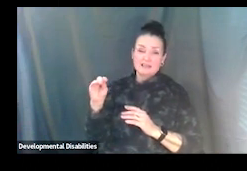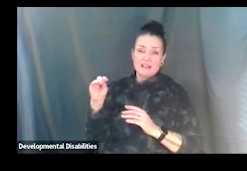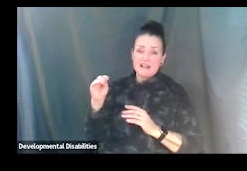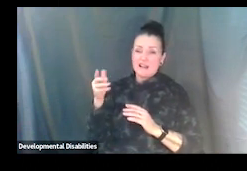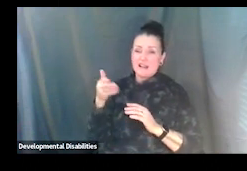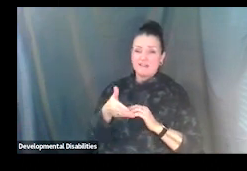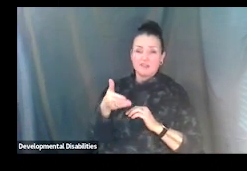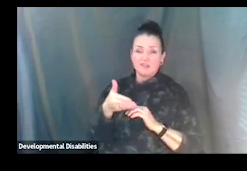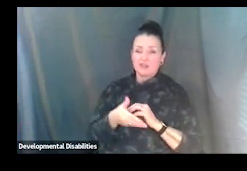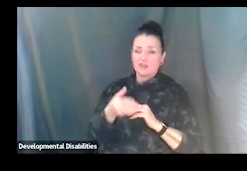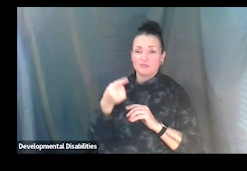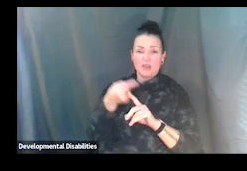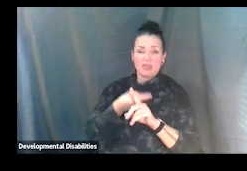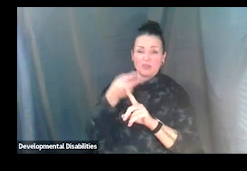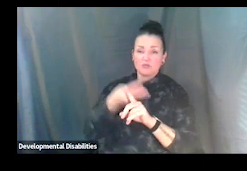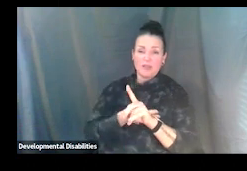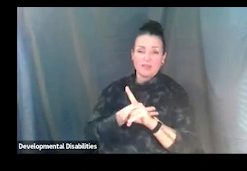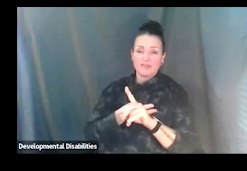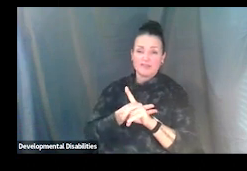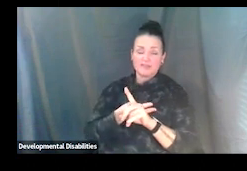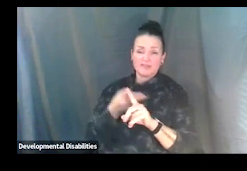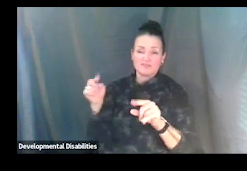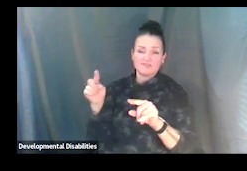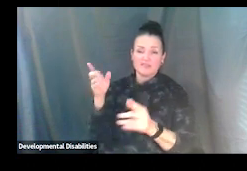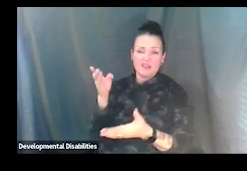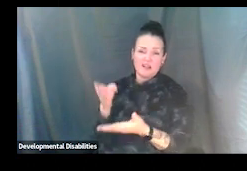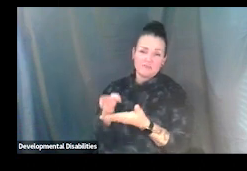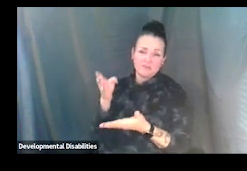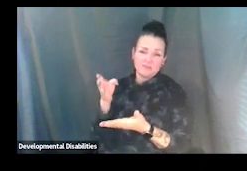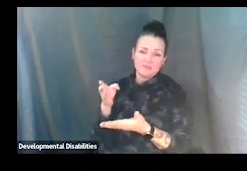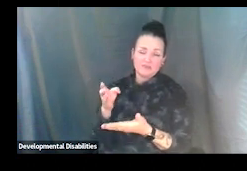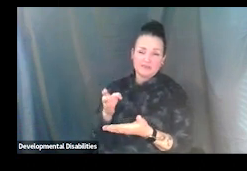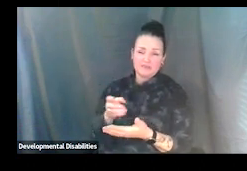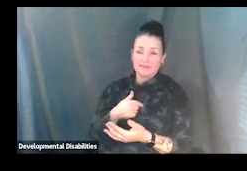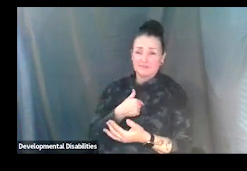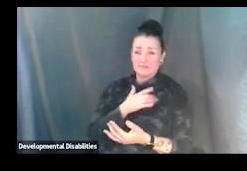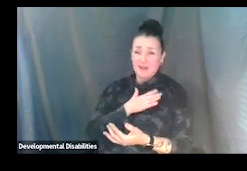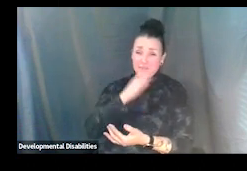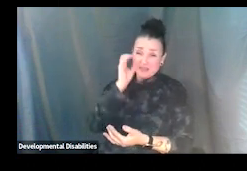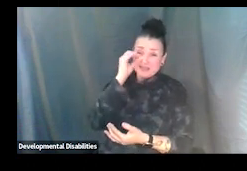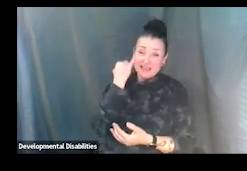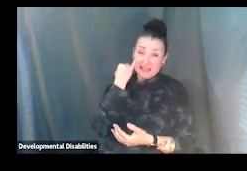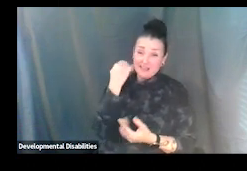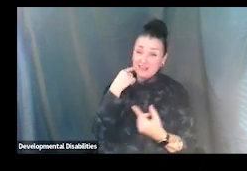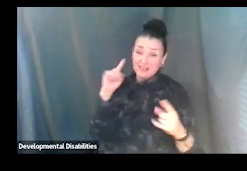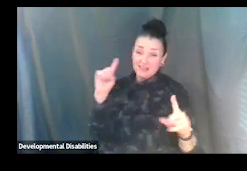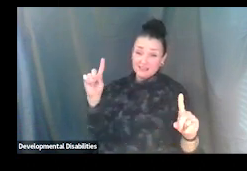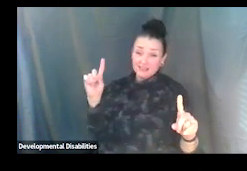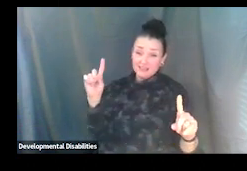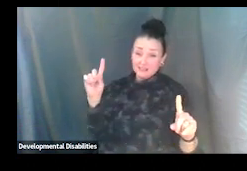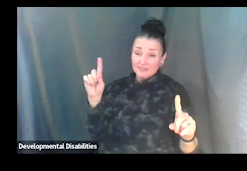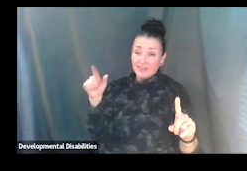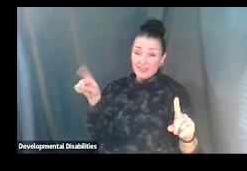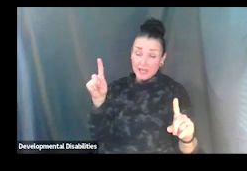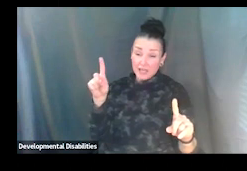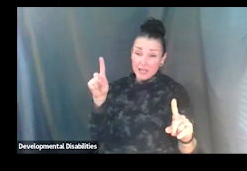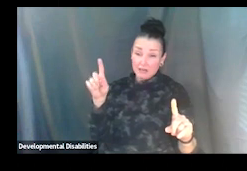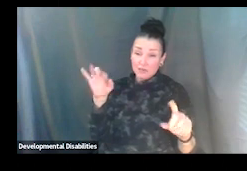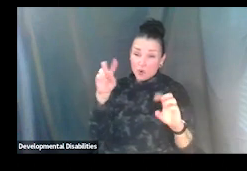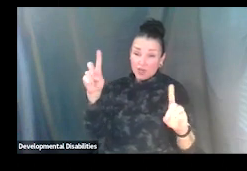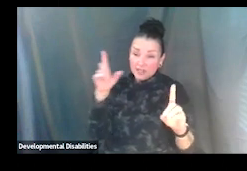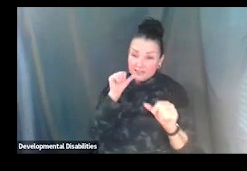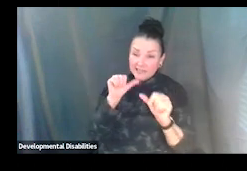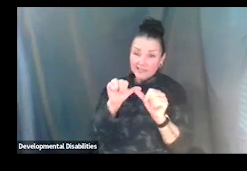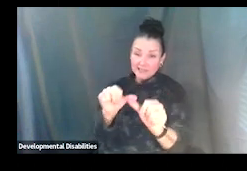generally stopped it within a few months, which to me means it really hasn't made a significant difference. I mean, what's been your experience?